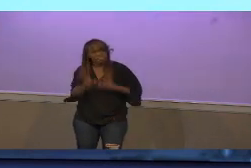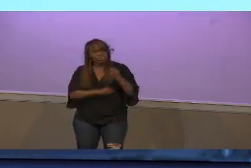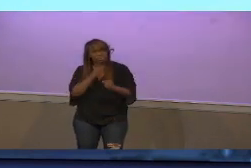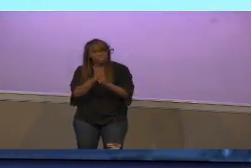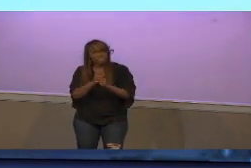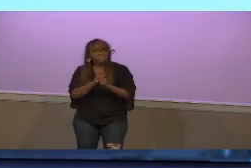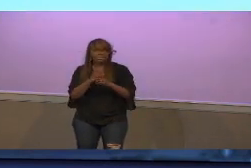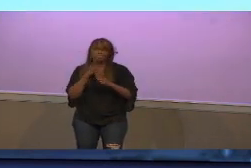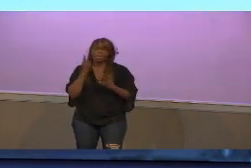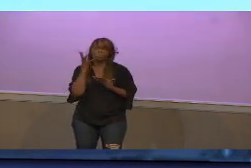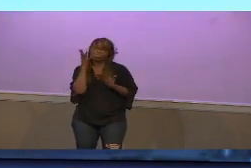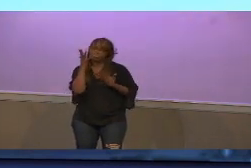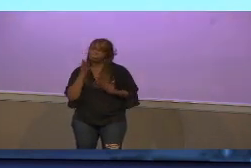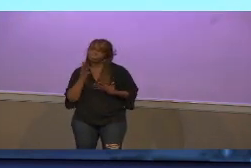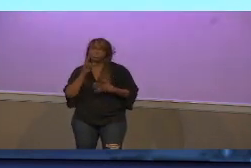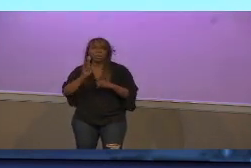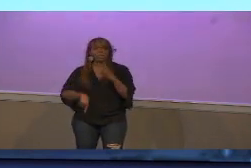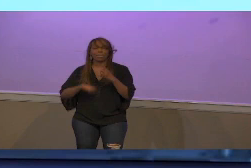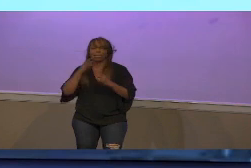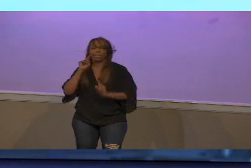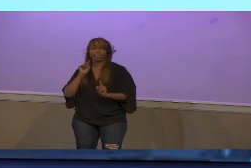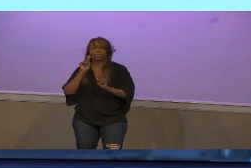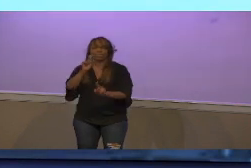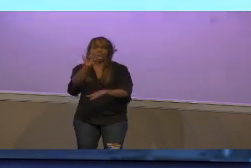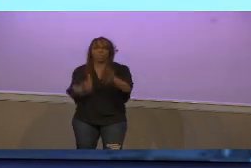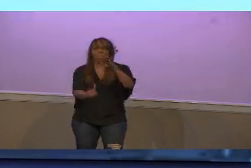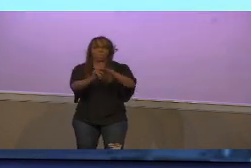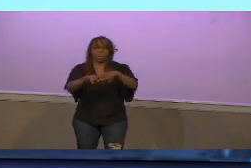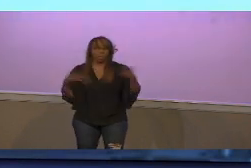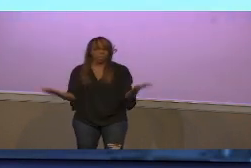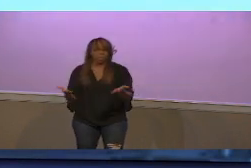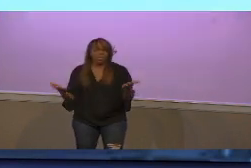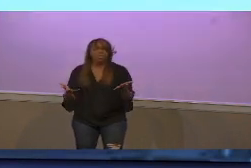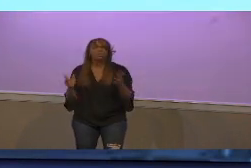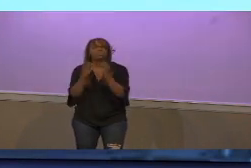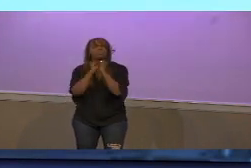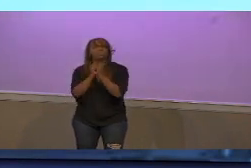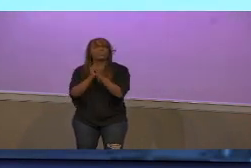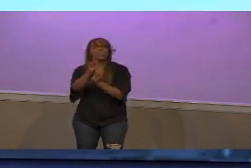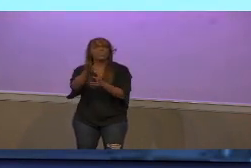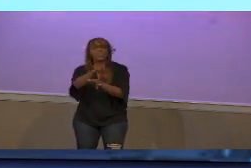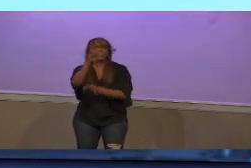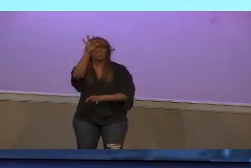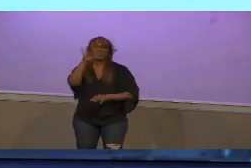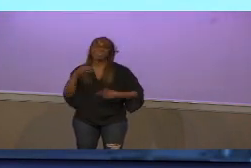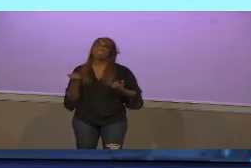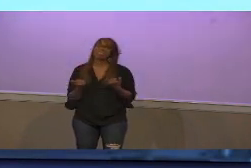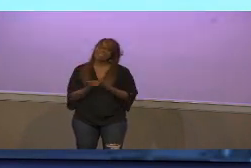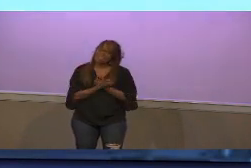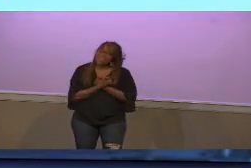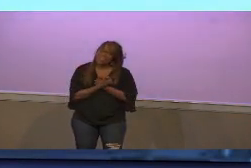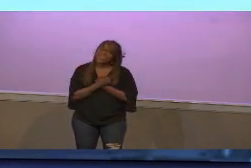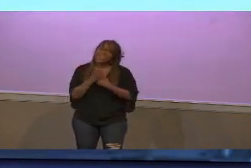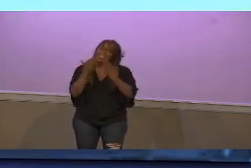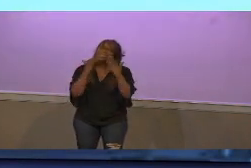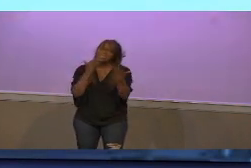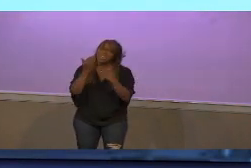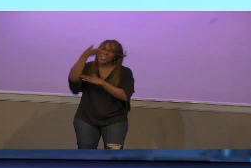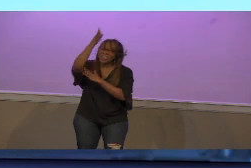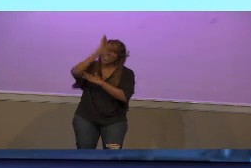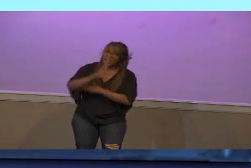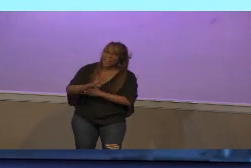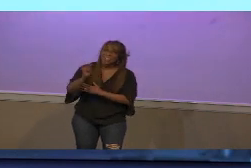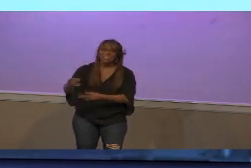it saddens me that I can't be there in person, but certainly we are with you in spirit and in love. And we thank God for the privilege